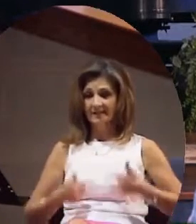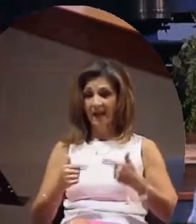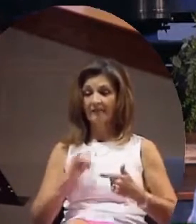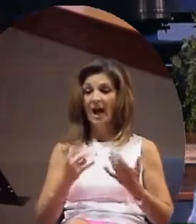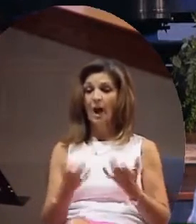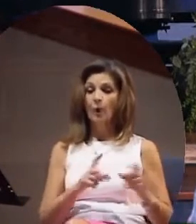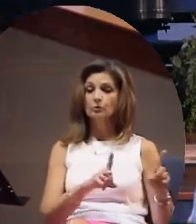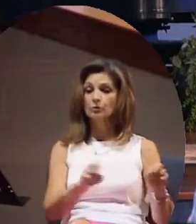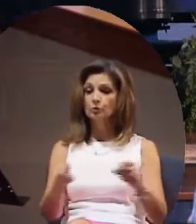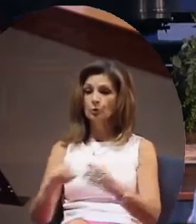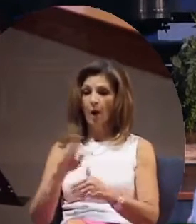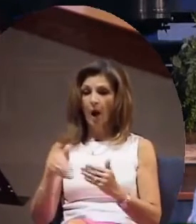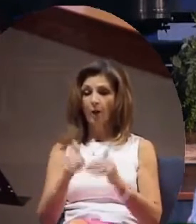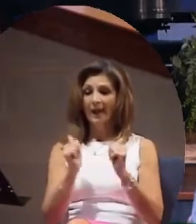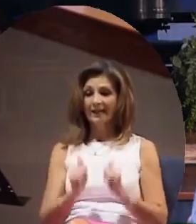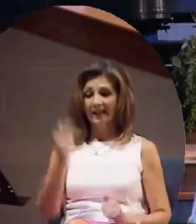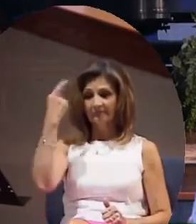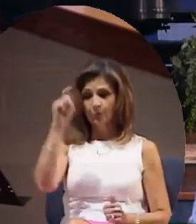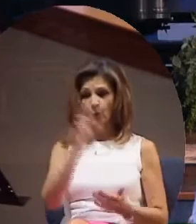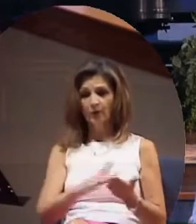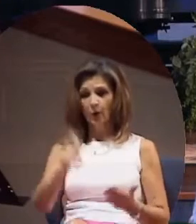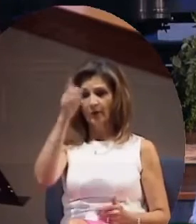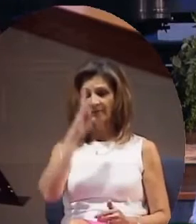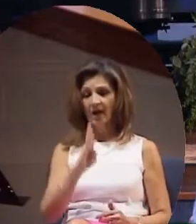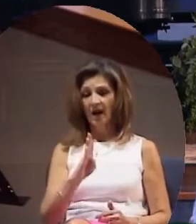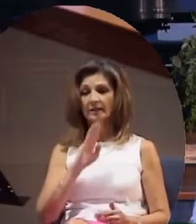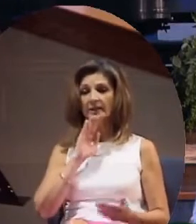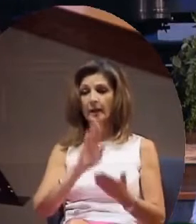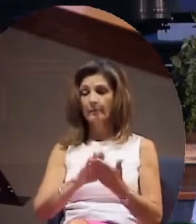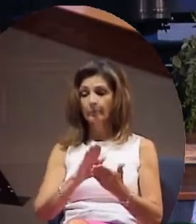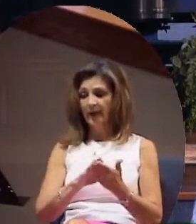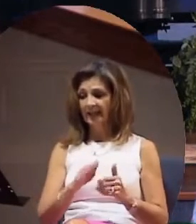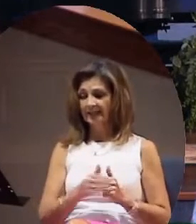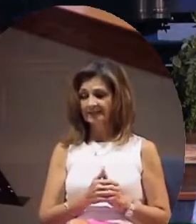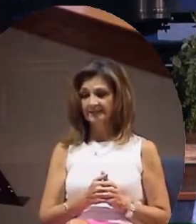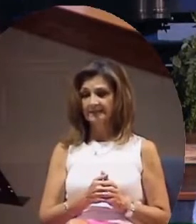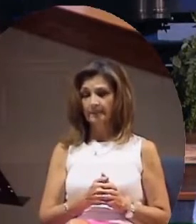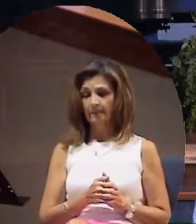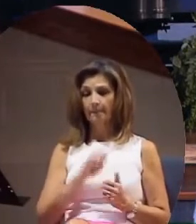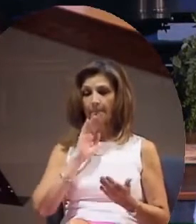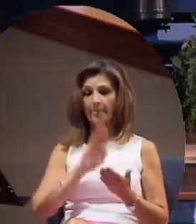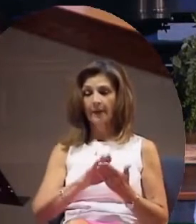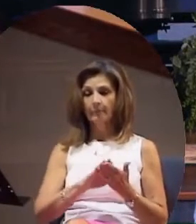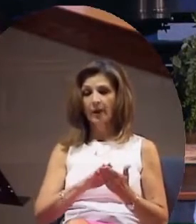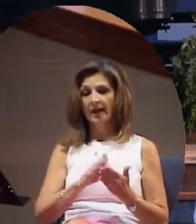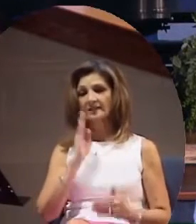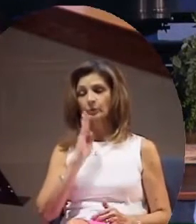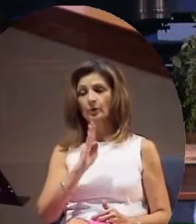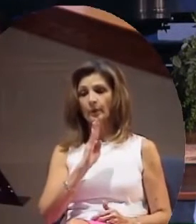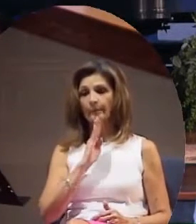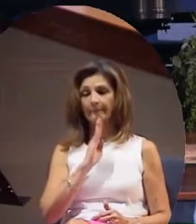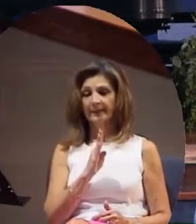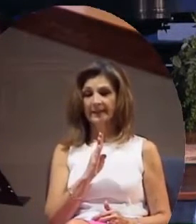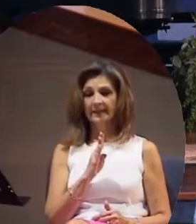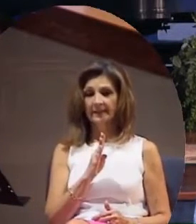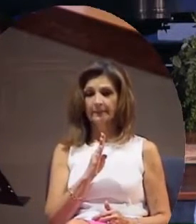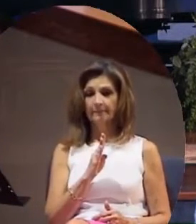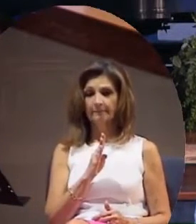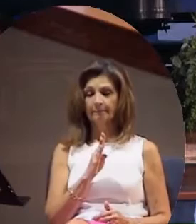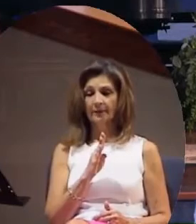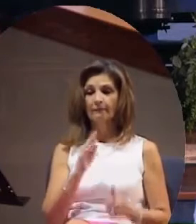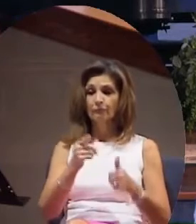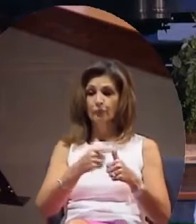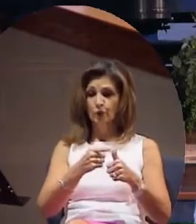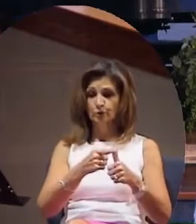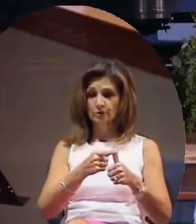I want to do all I can for the glory of God. Praise, listen to me, praise will be, if you'll let me say it this way, praise will be